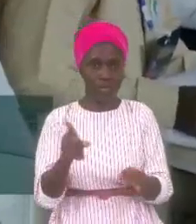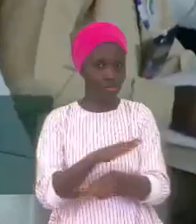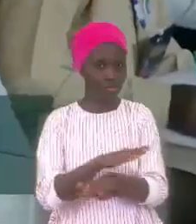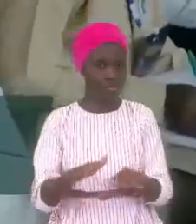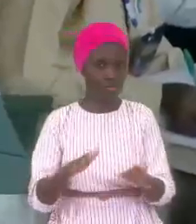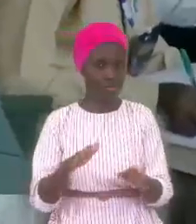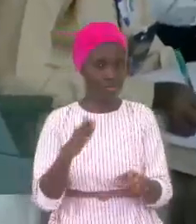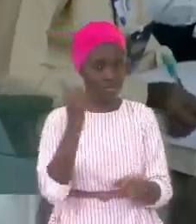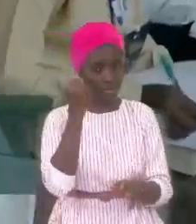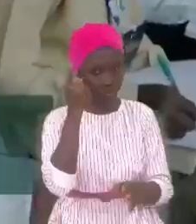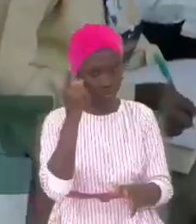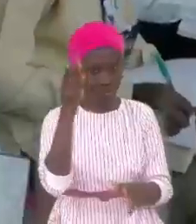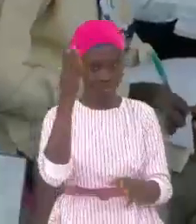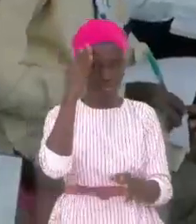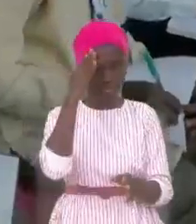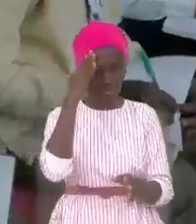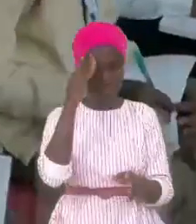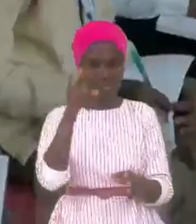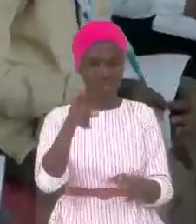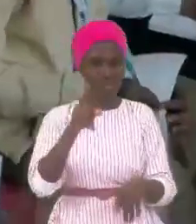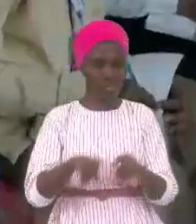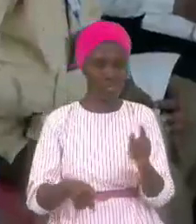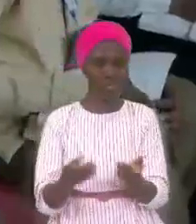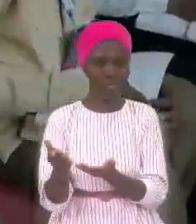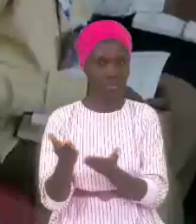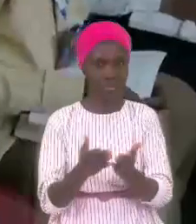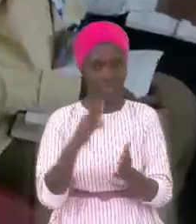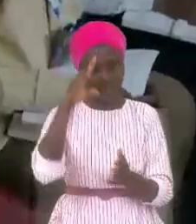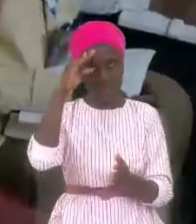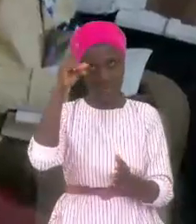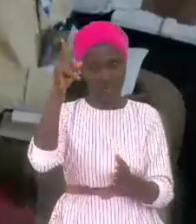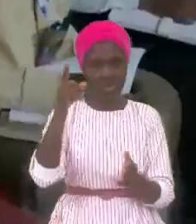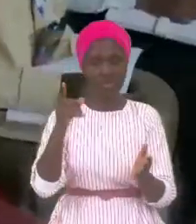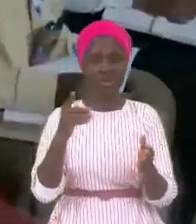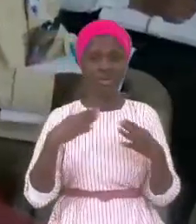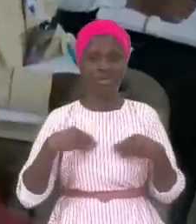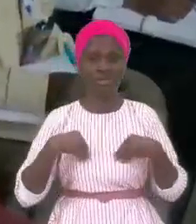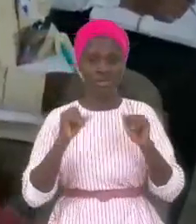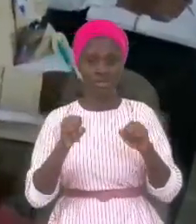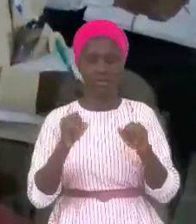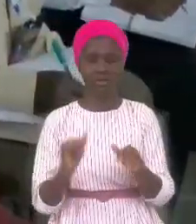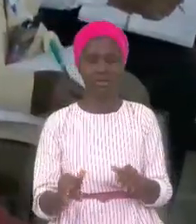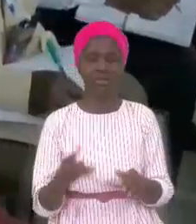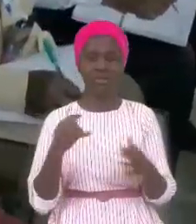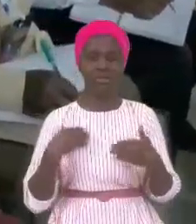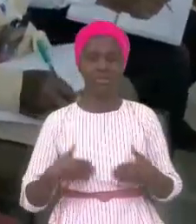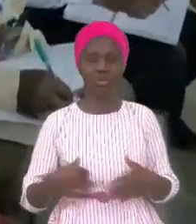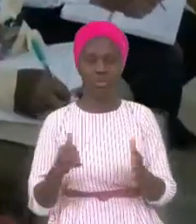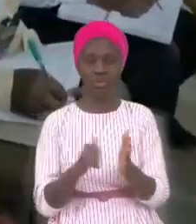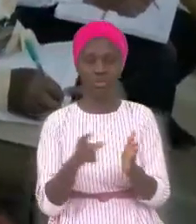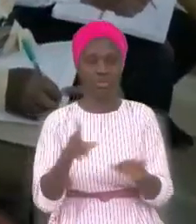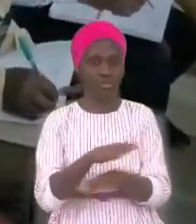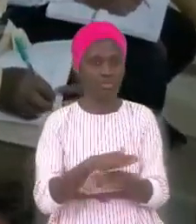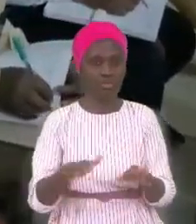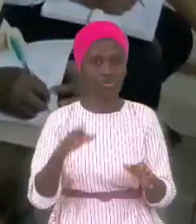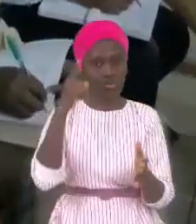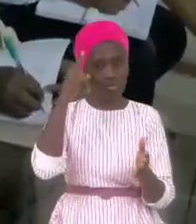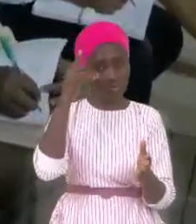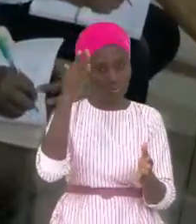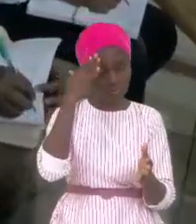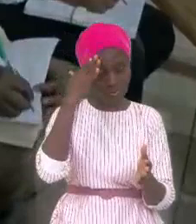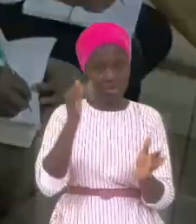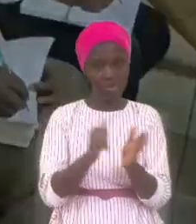can you serve acceptably the body or the entity you don't recognize. That's why, as